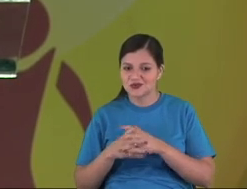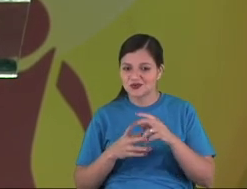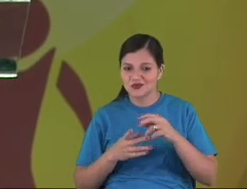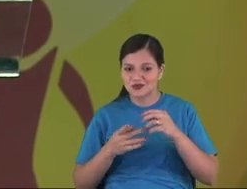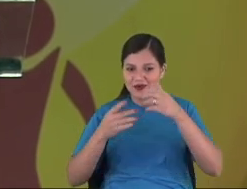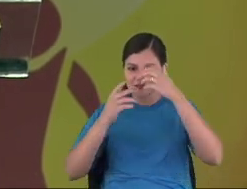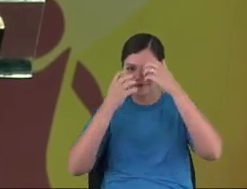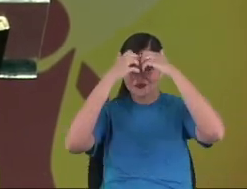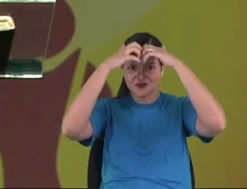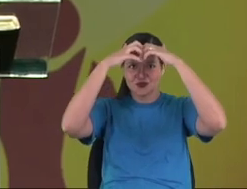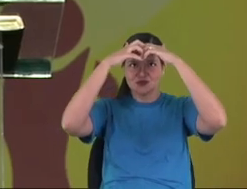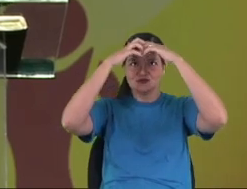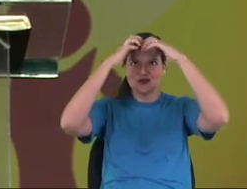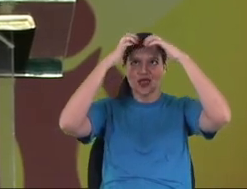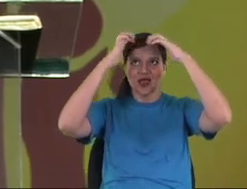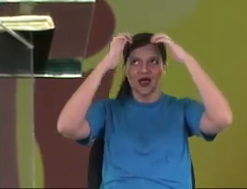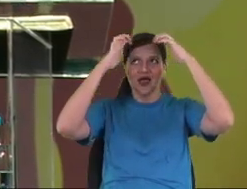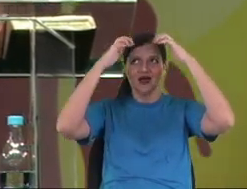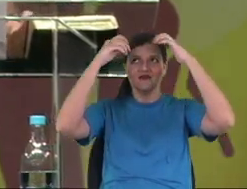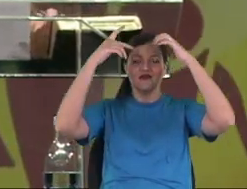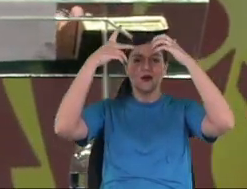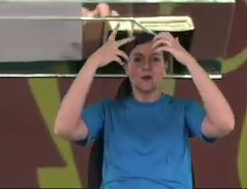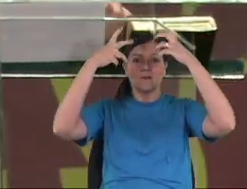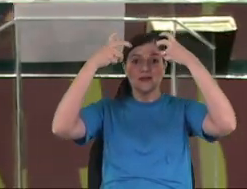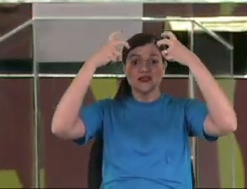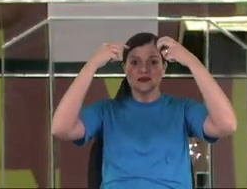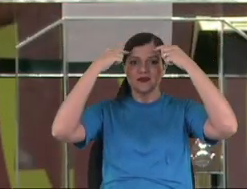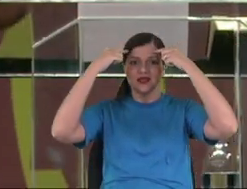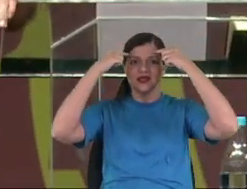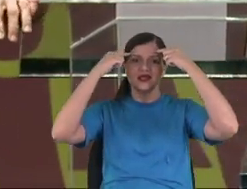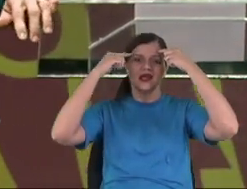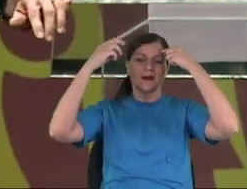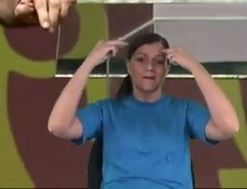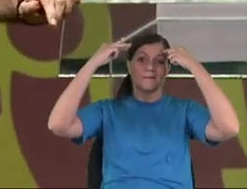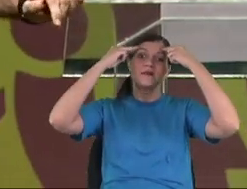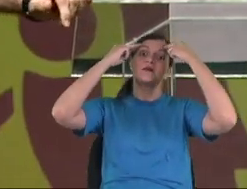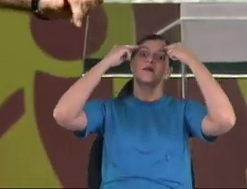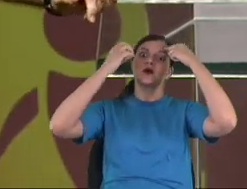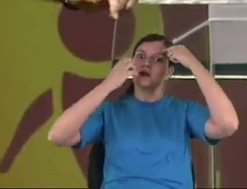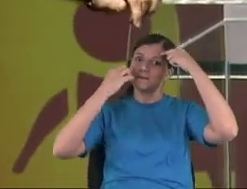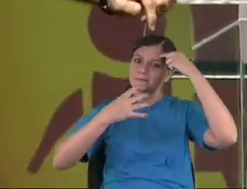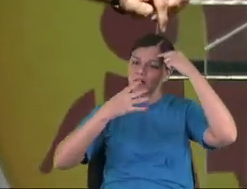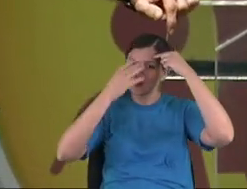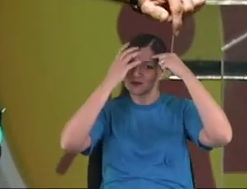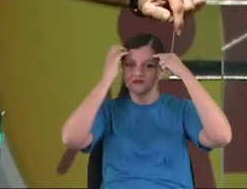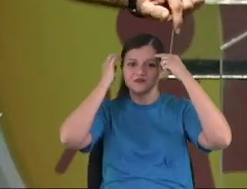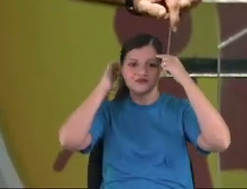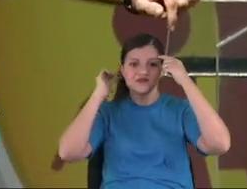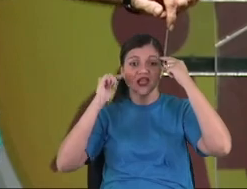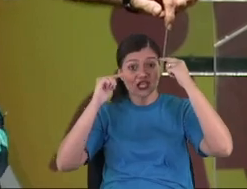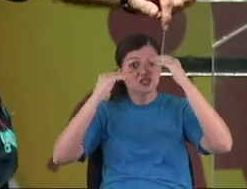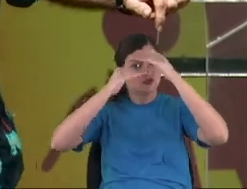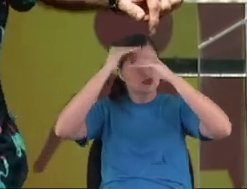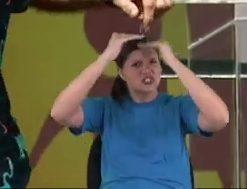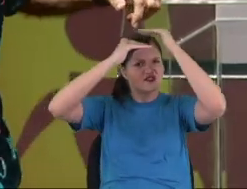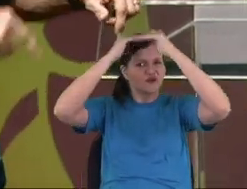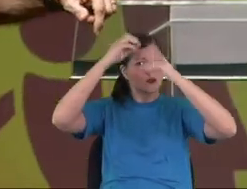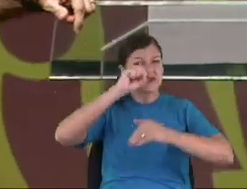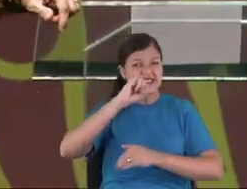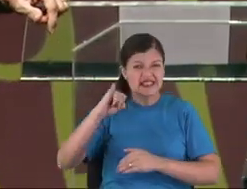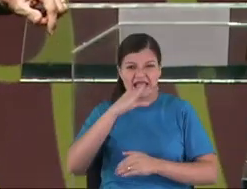no? When I die, for example, they got some autopsia, they check that my memory is very, very good.